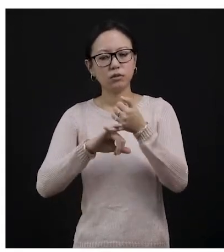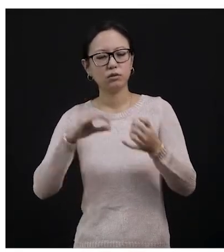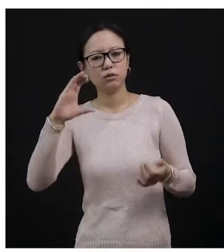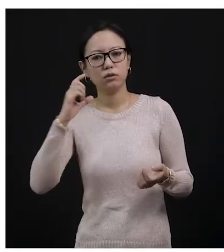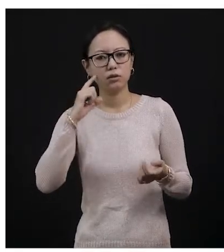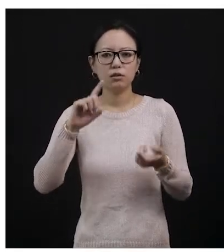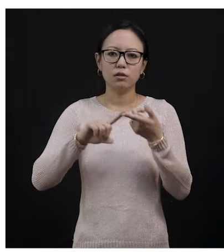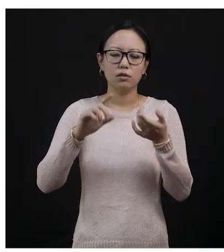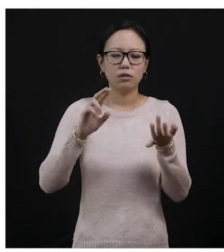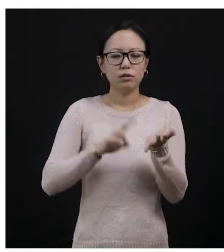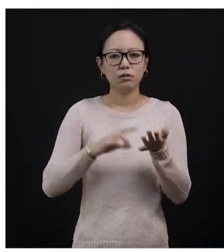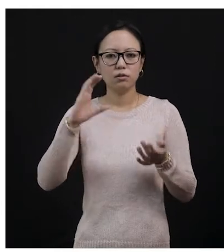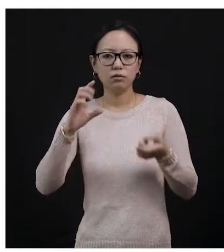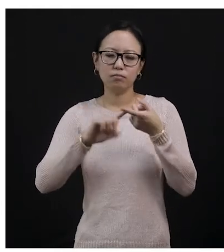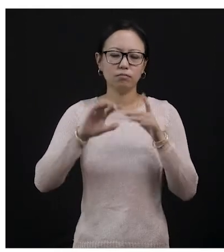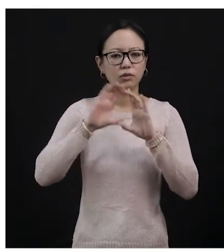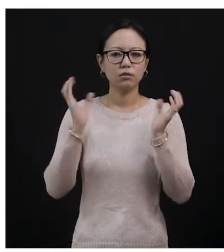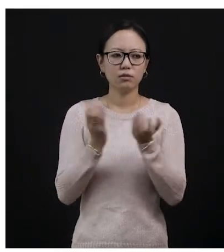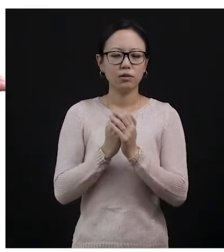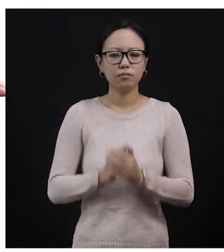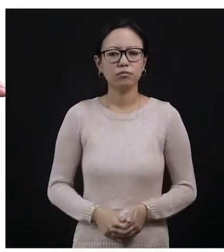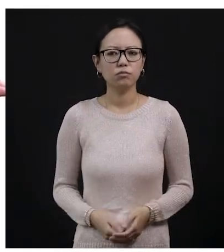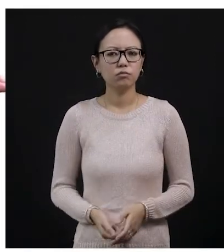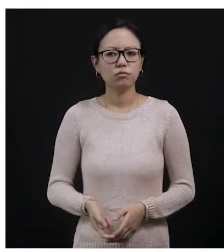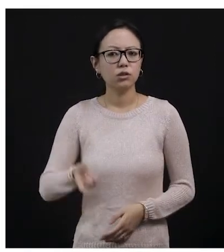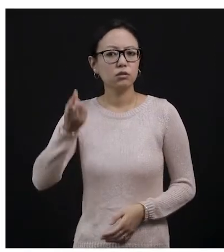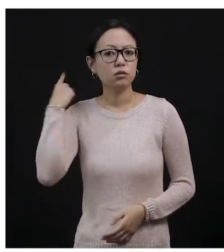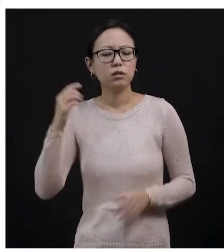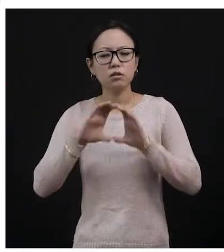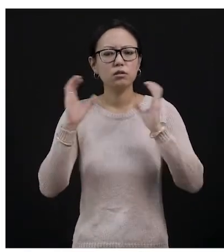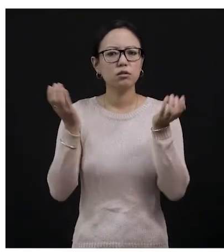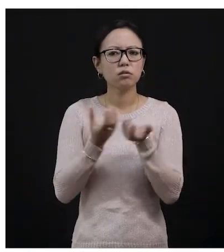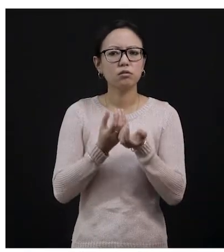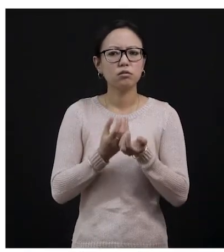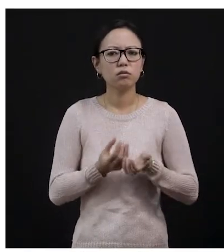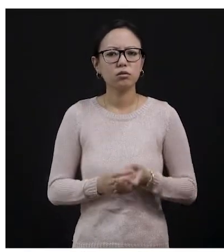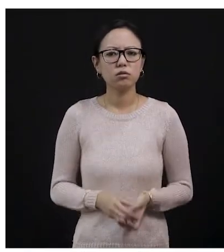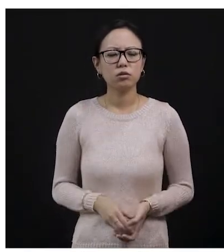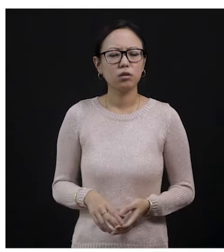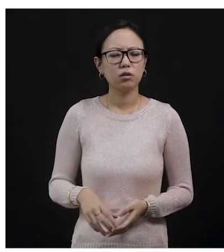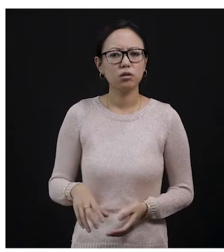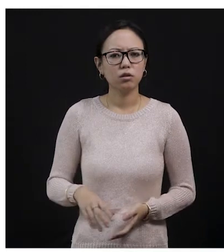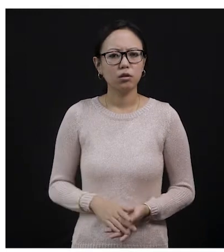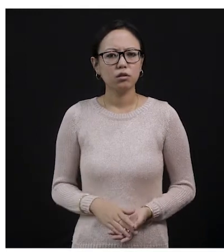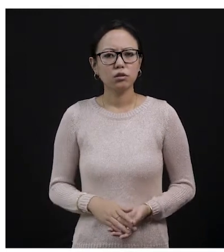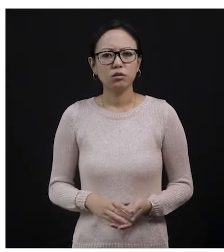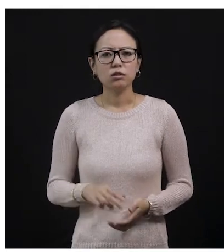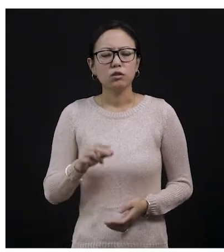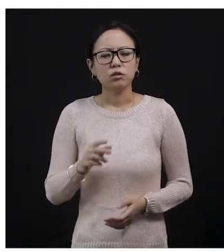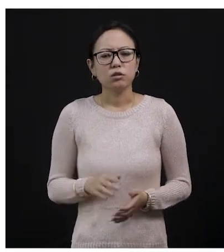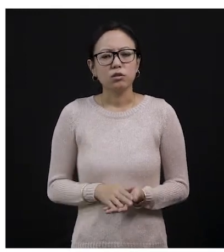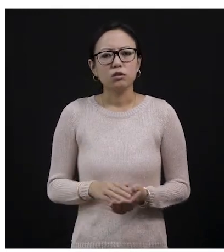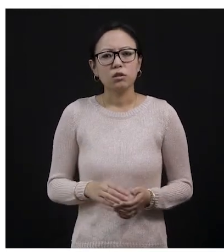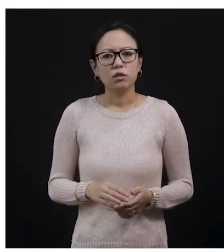class. The other day, we talked about the plants, the different type of plants. You remember? Yes? We also talked about